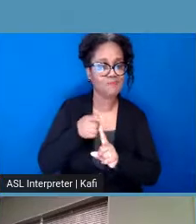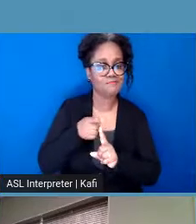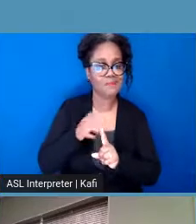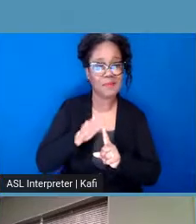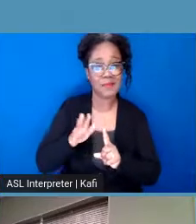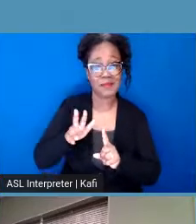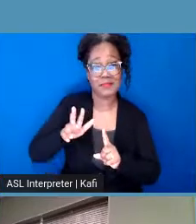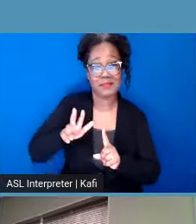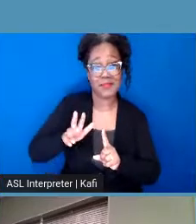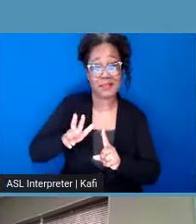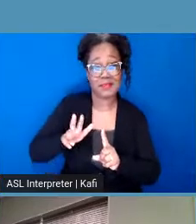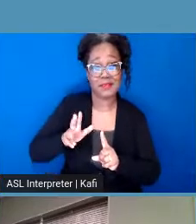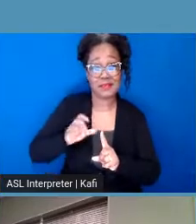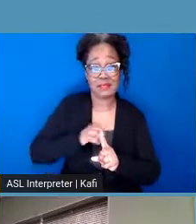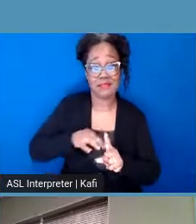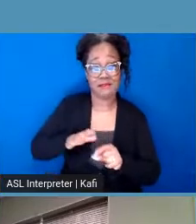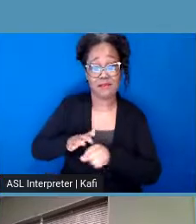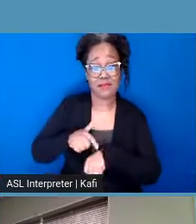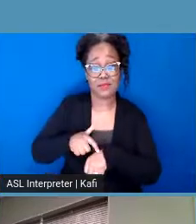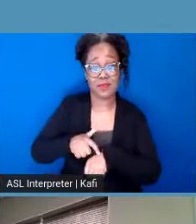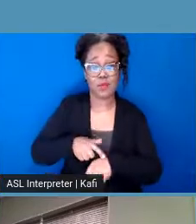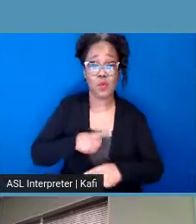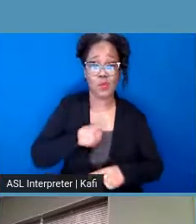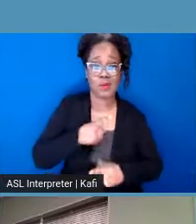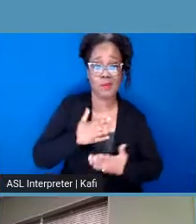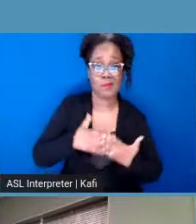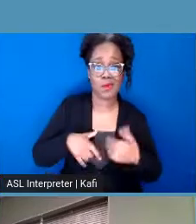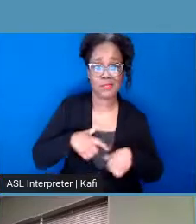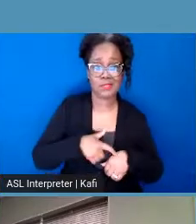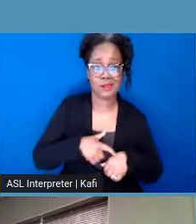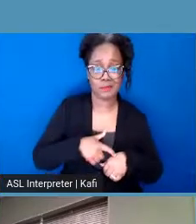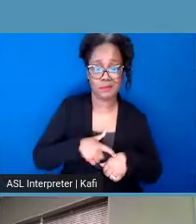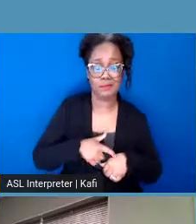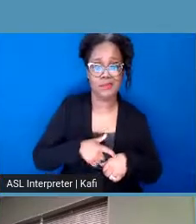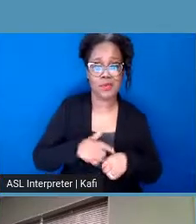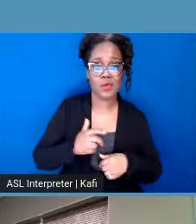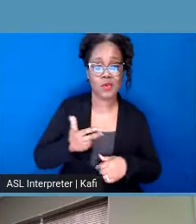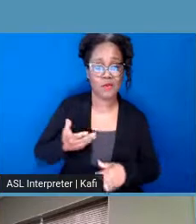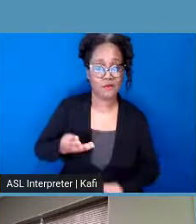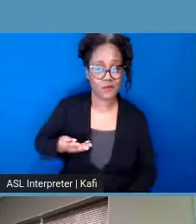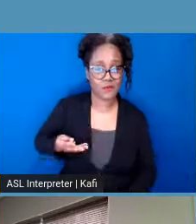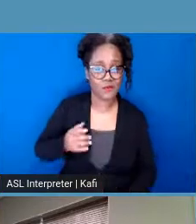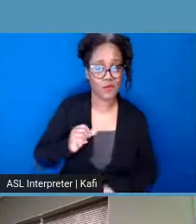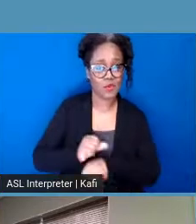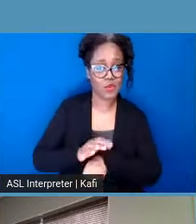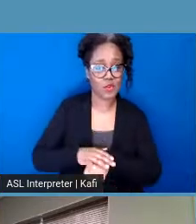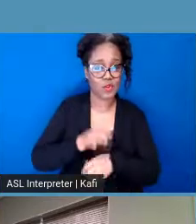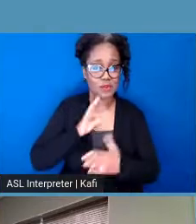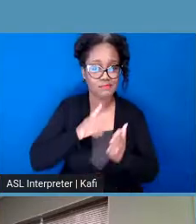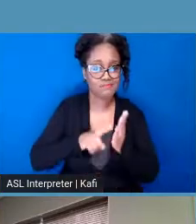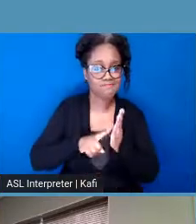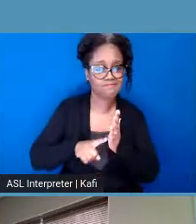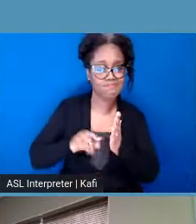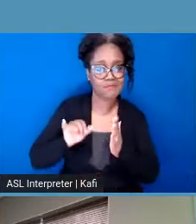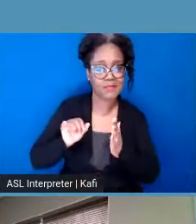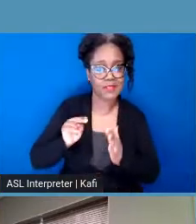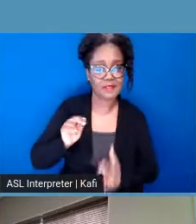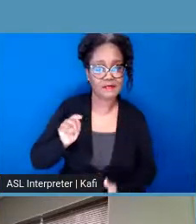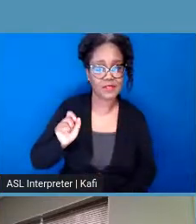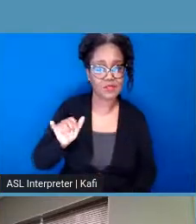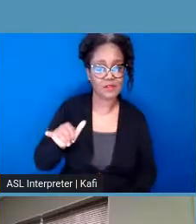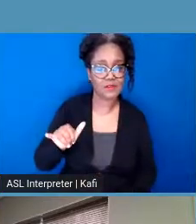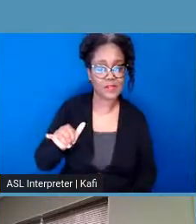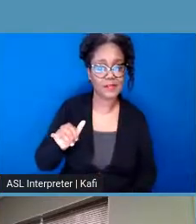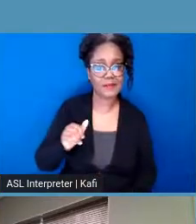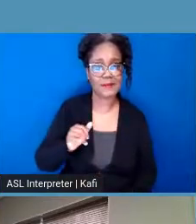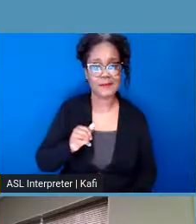us full-time and a part-time person working on the inventory. And I kind of noticed as I went through that